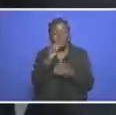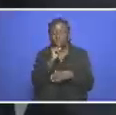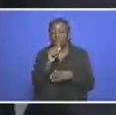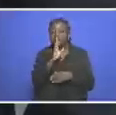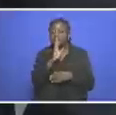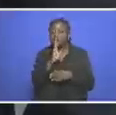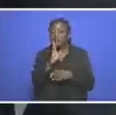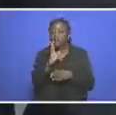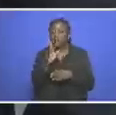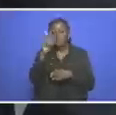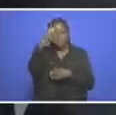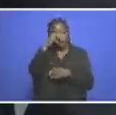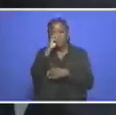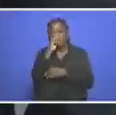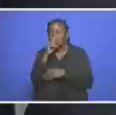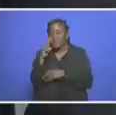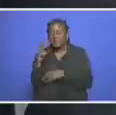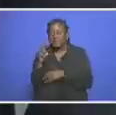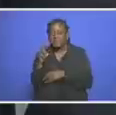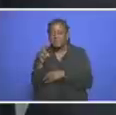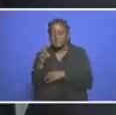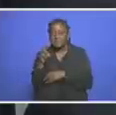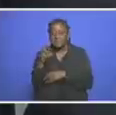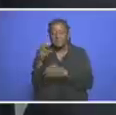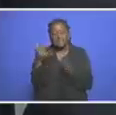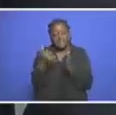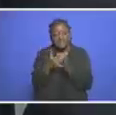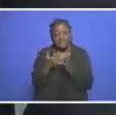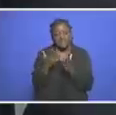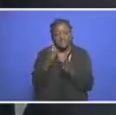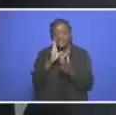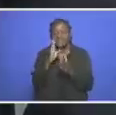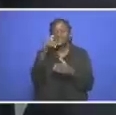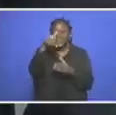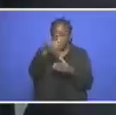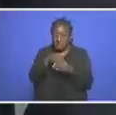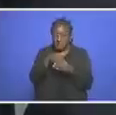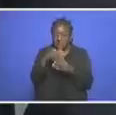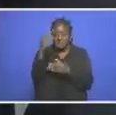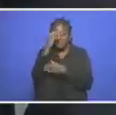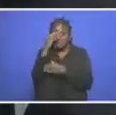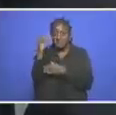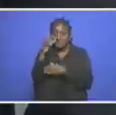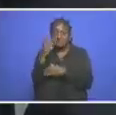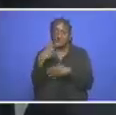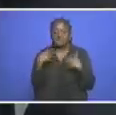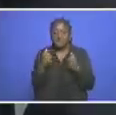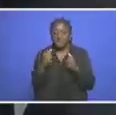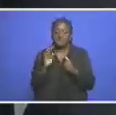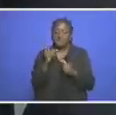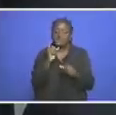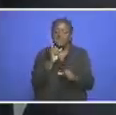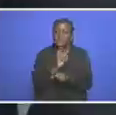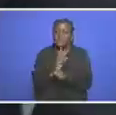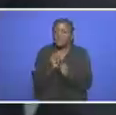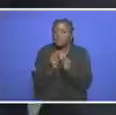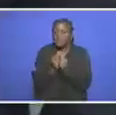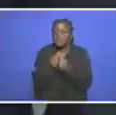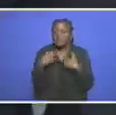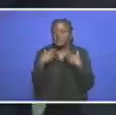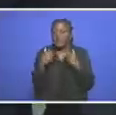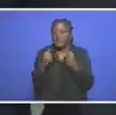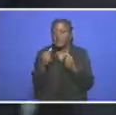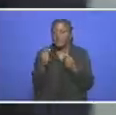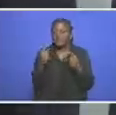for certain. It ought properly be in the Ministry of Health. We're dealing with a health crisis, so why it is in